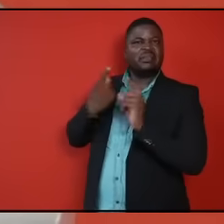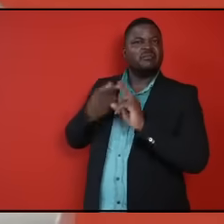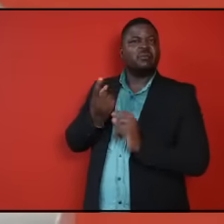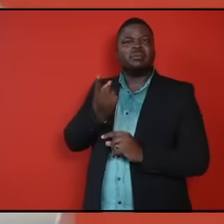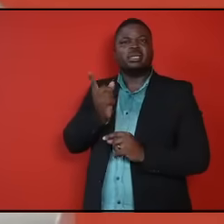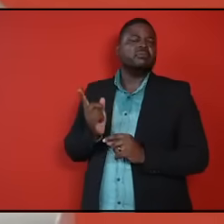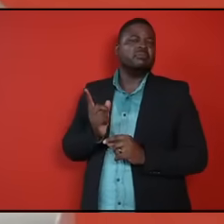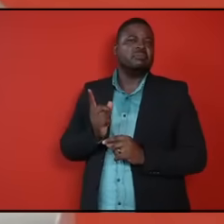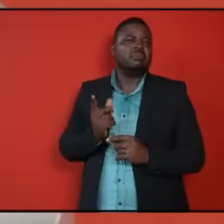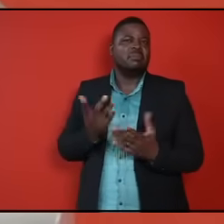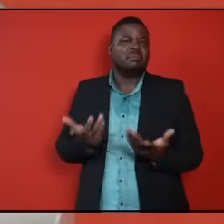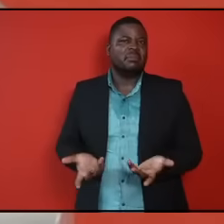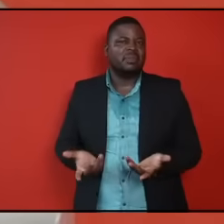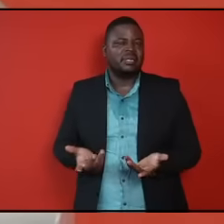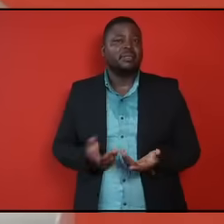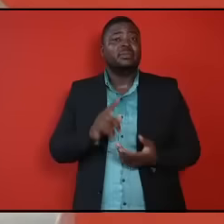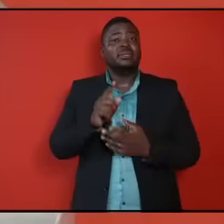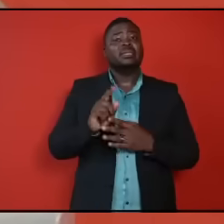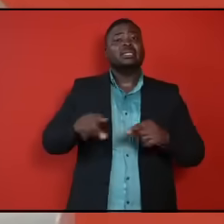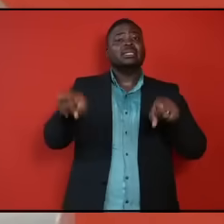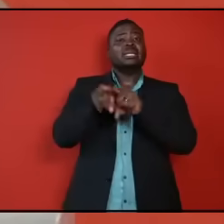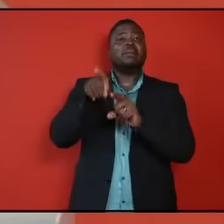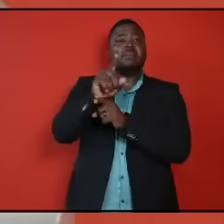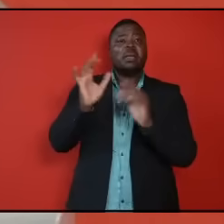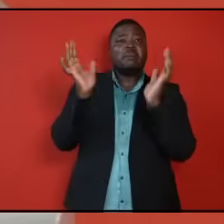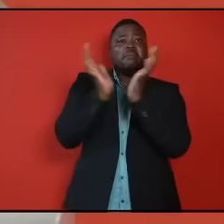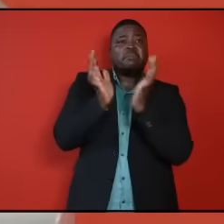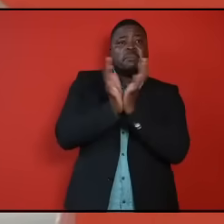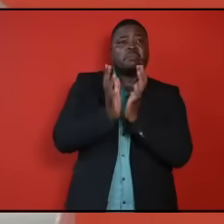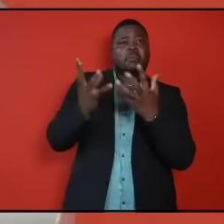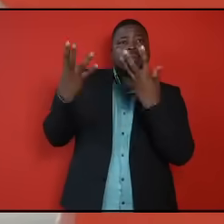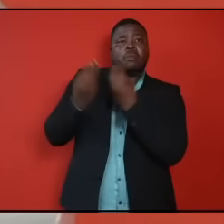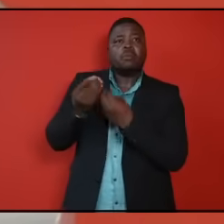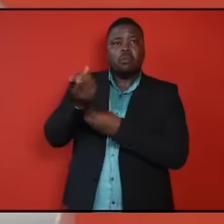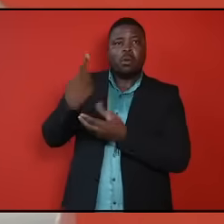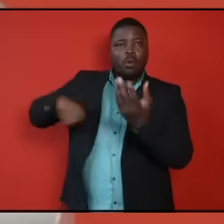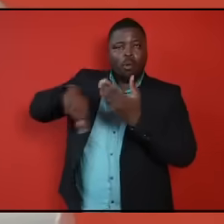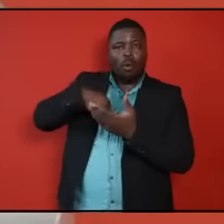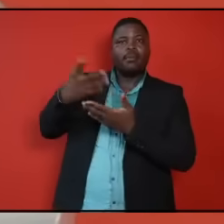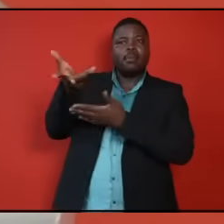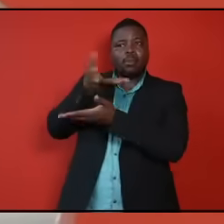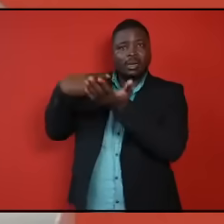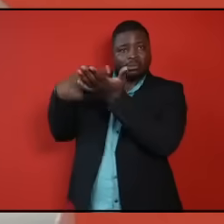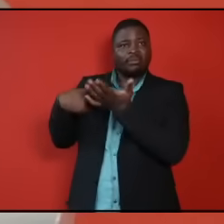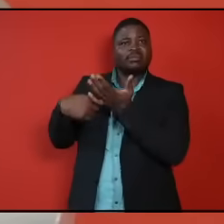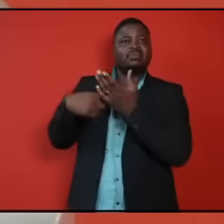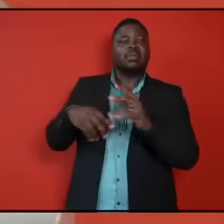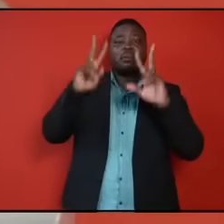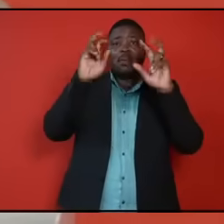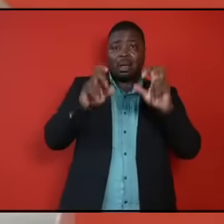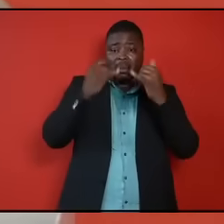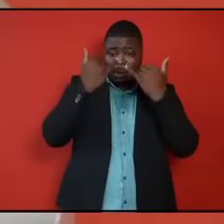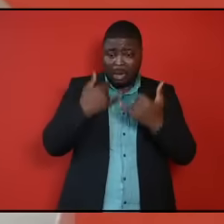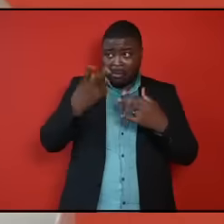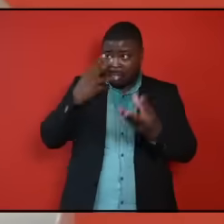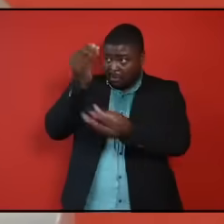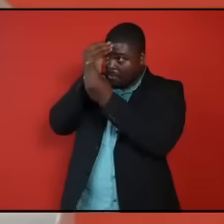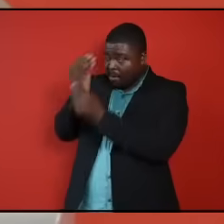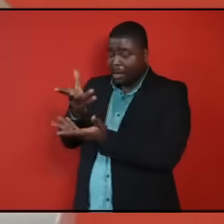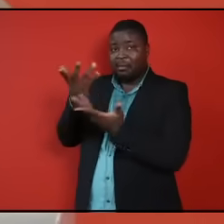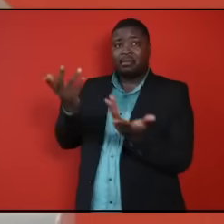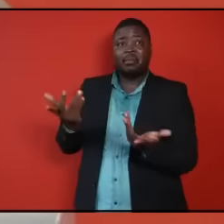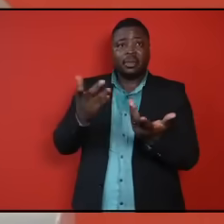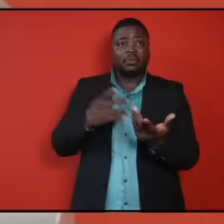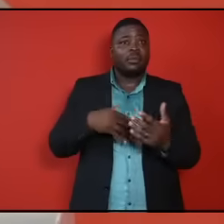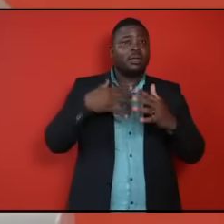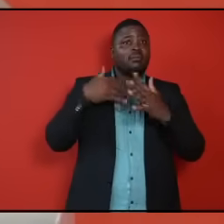and so forth. And in the meeting we're discussing exactly what we are discussing here. What I said in the meeting with them, I can